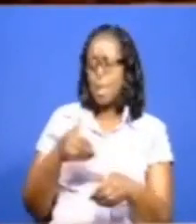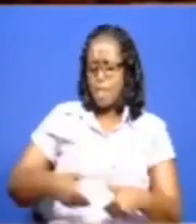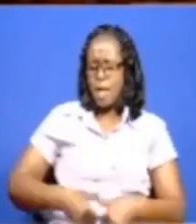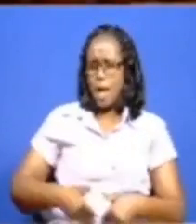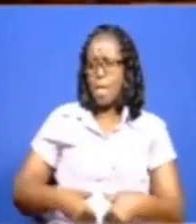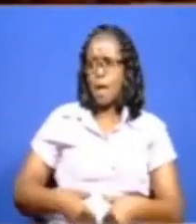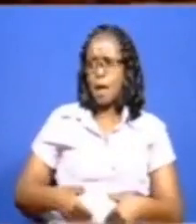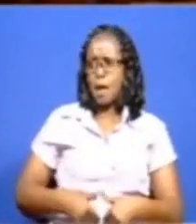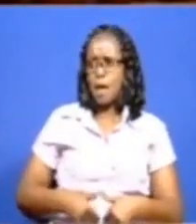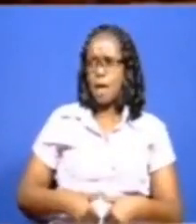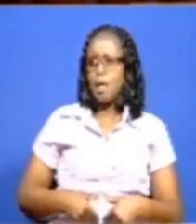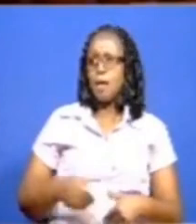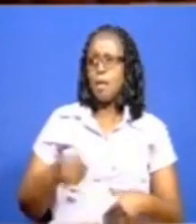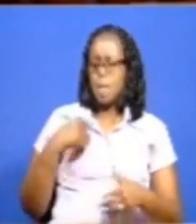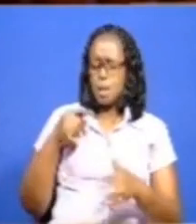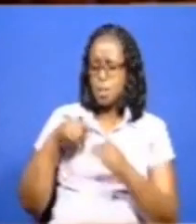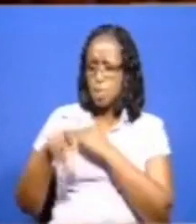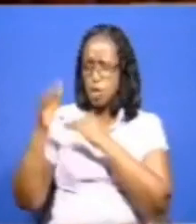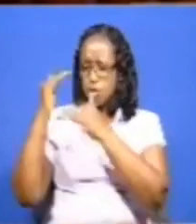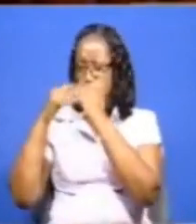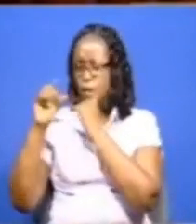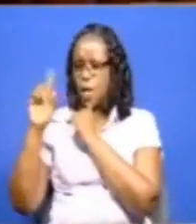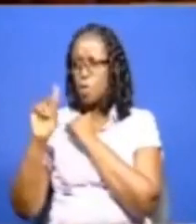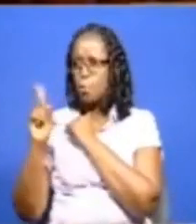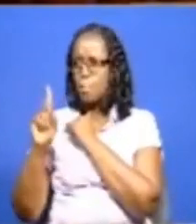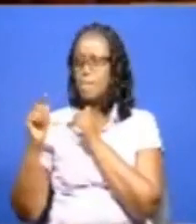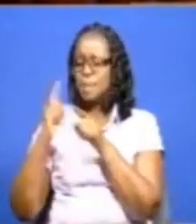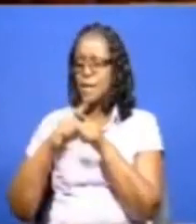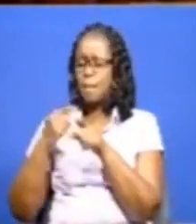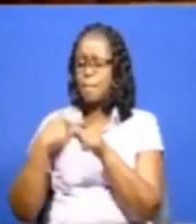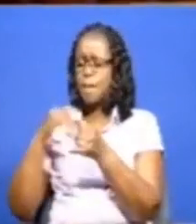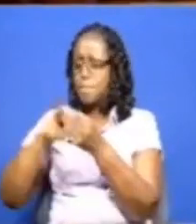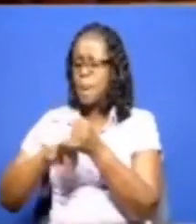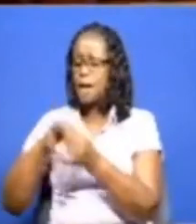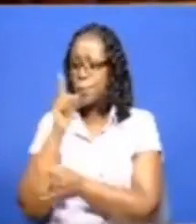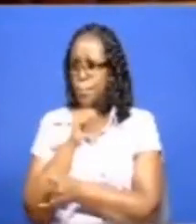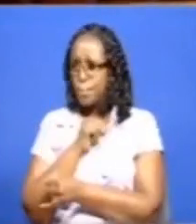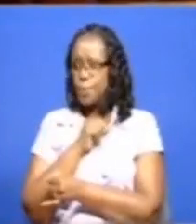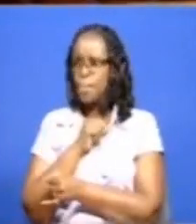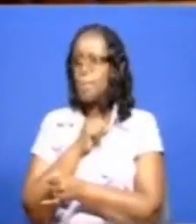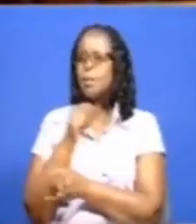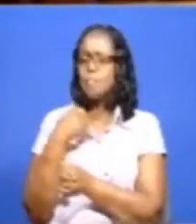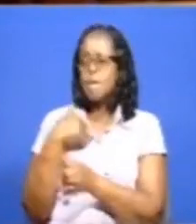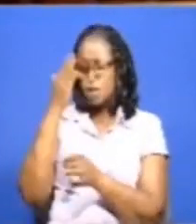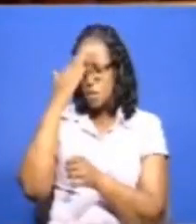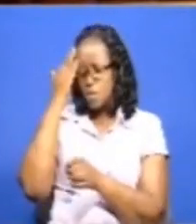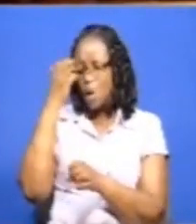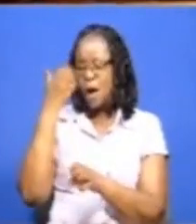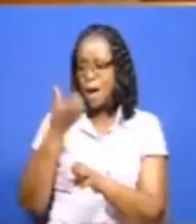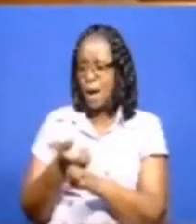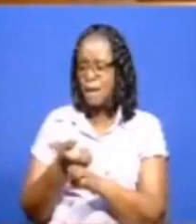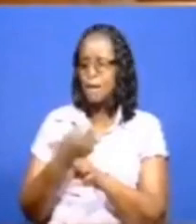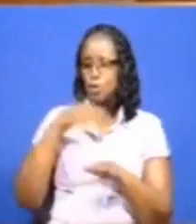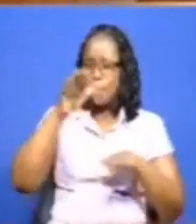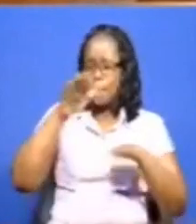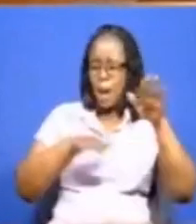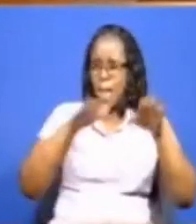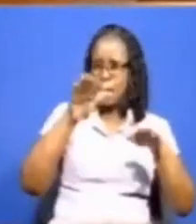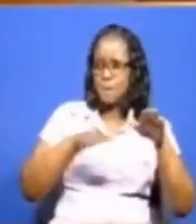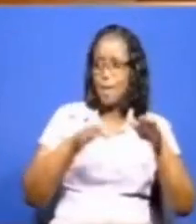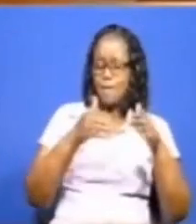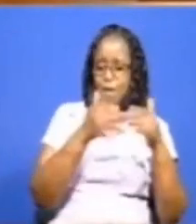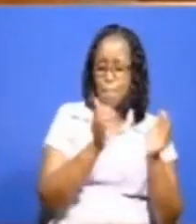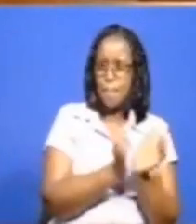I went to the University of Nairobi when I was already married, so I know how difficult it is to balance a